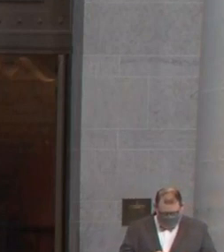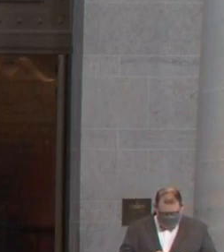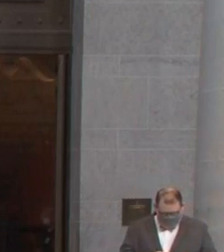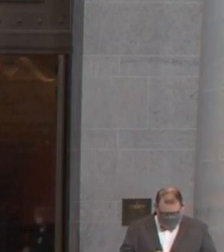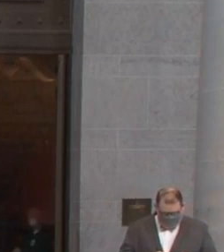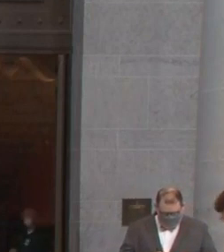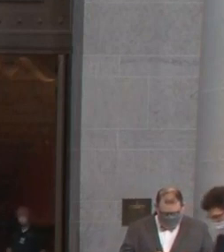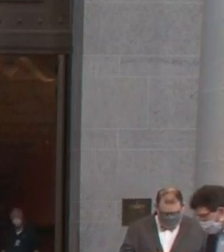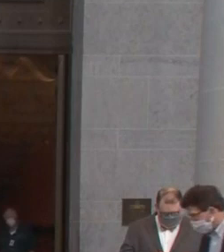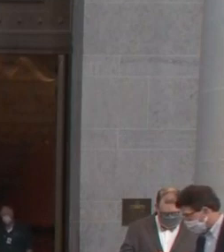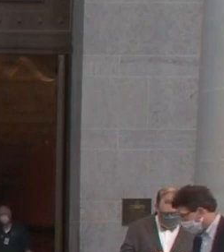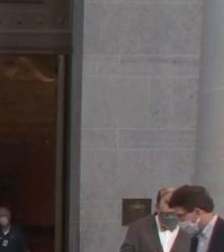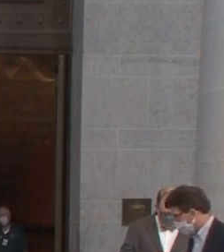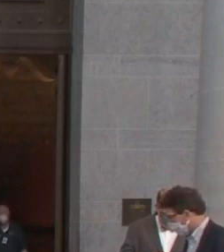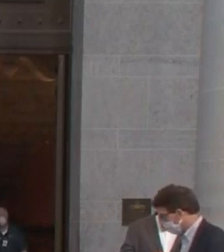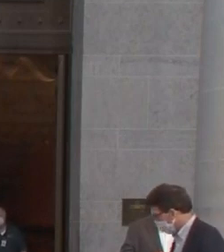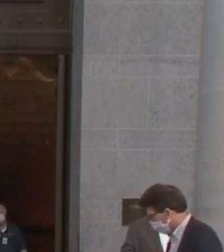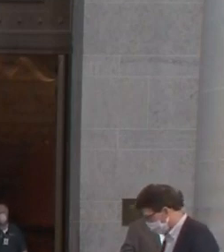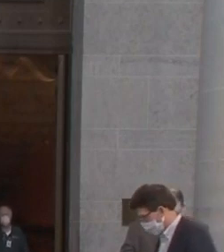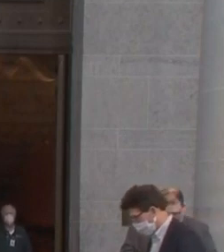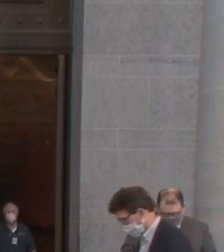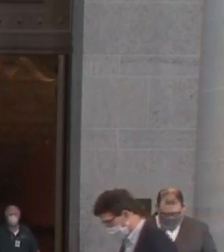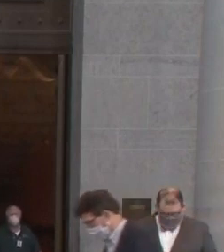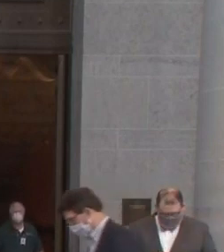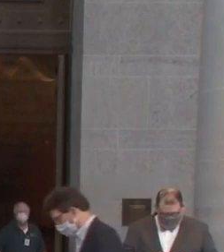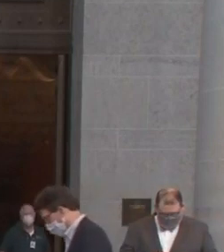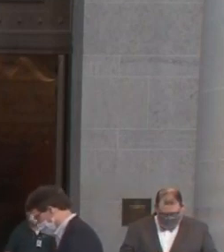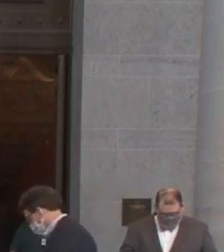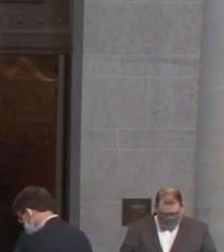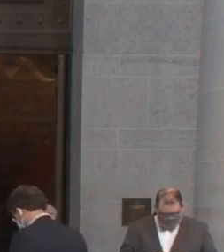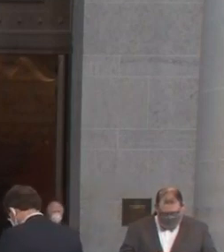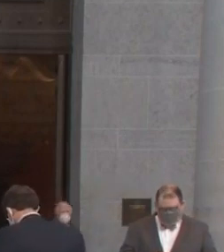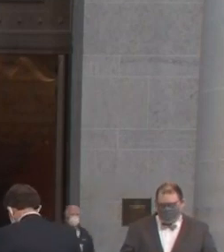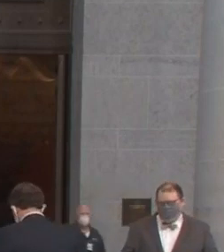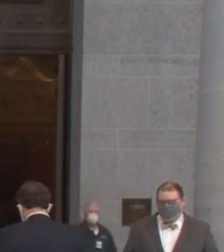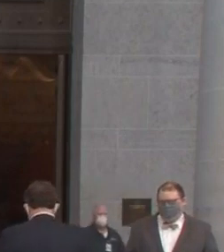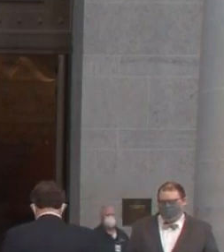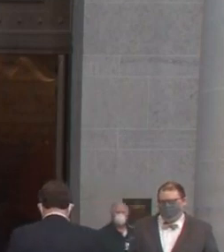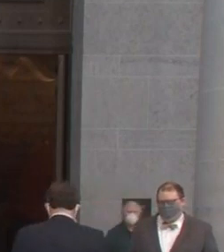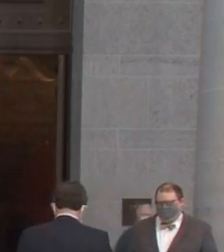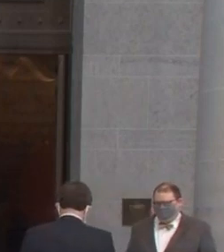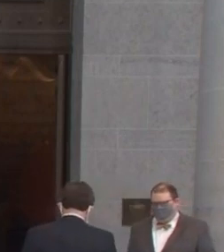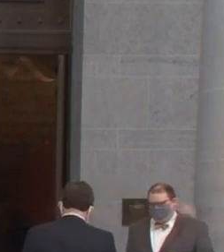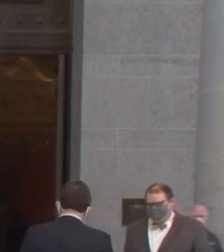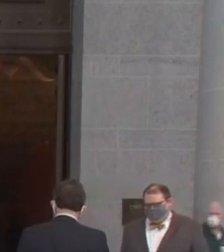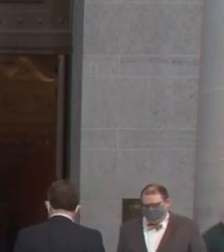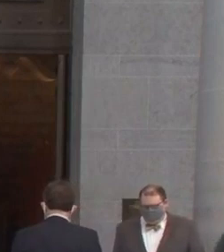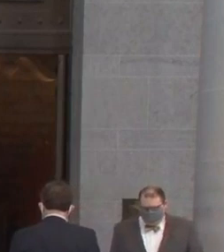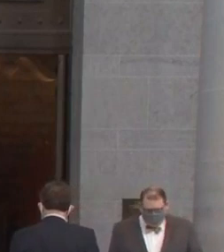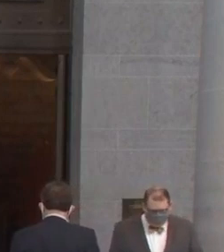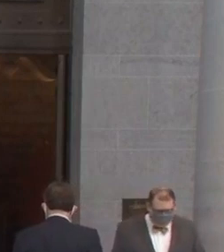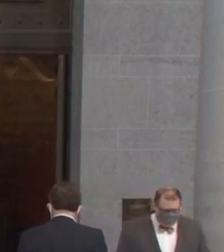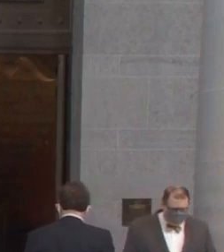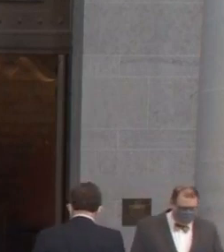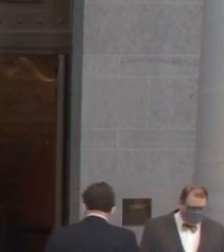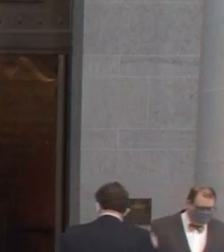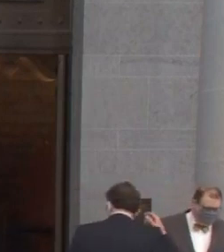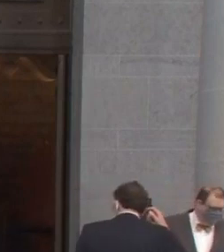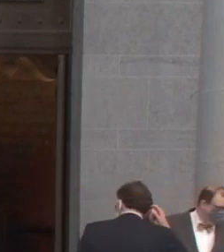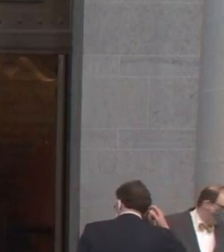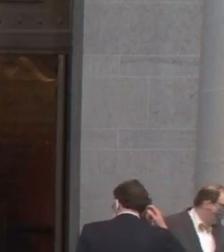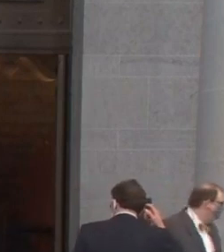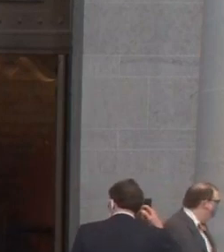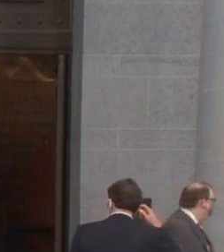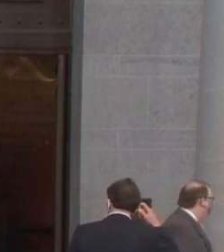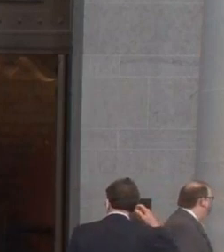need to start thinking about that, thinking about in restaurants when they're opening, maybe giving more space in between tables. Things are going to be different for